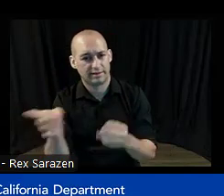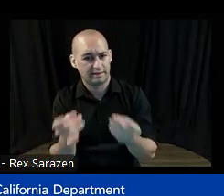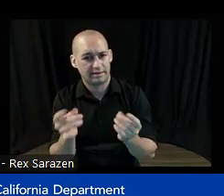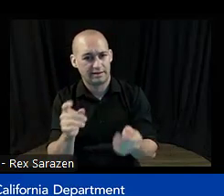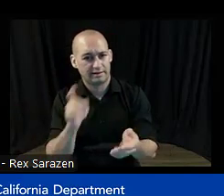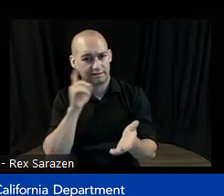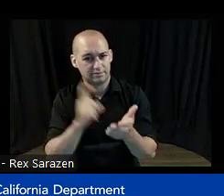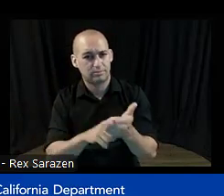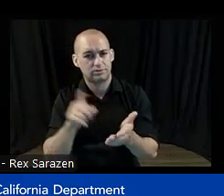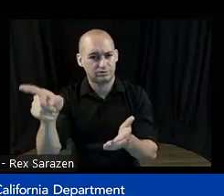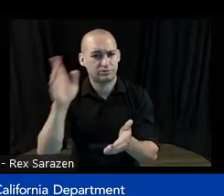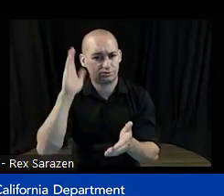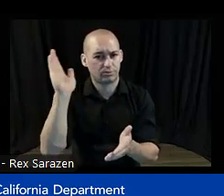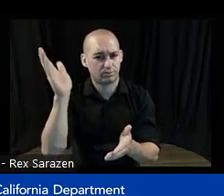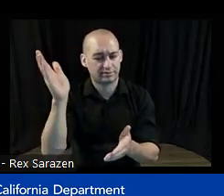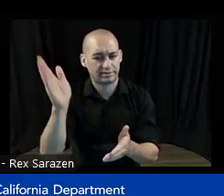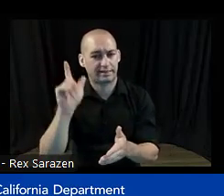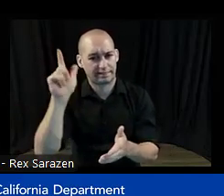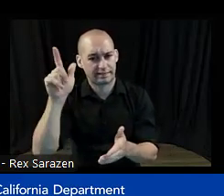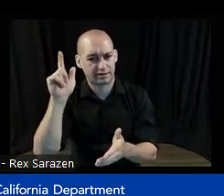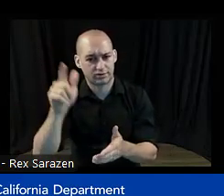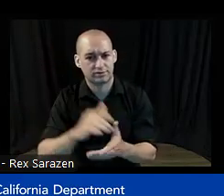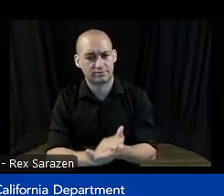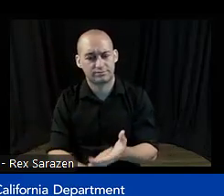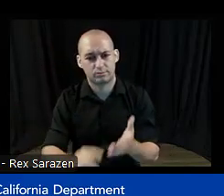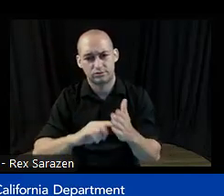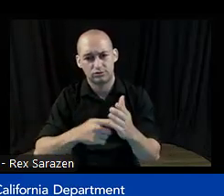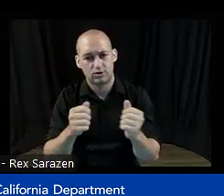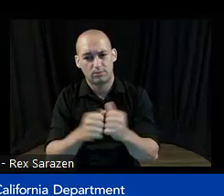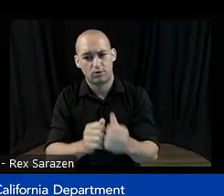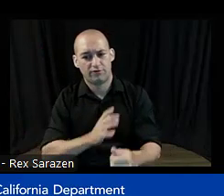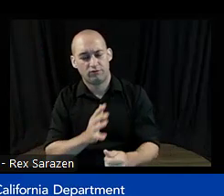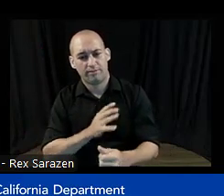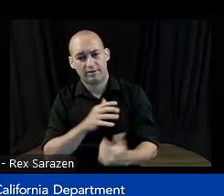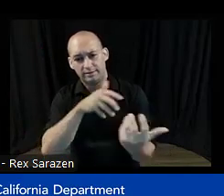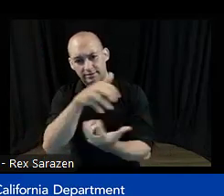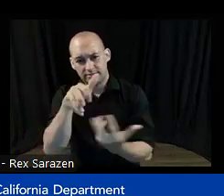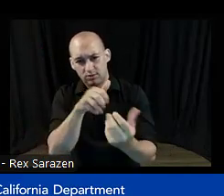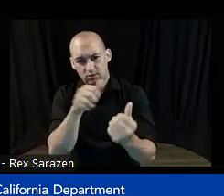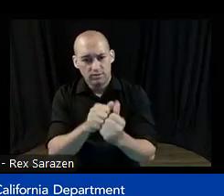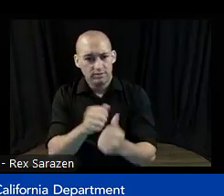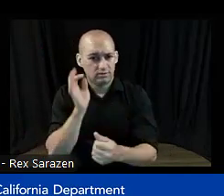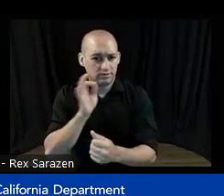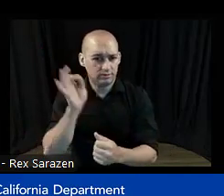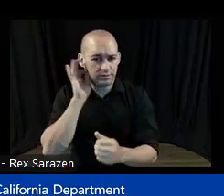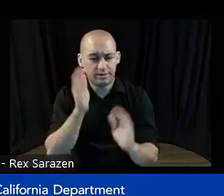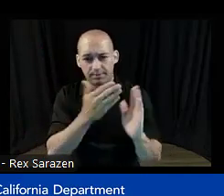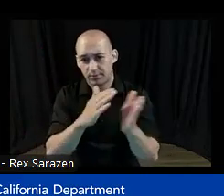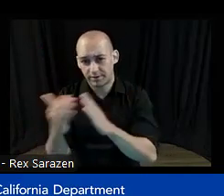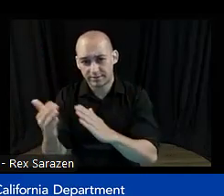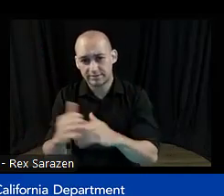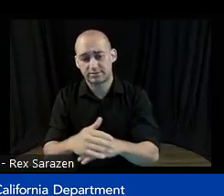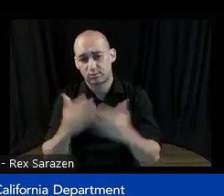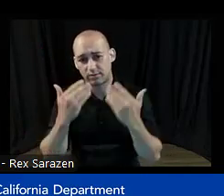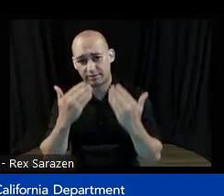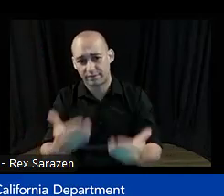later in the agenda. We're initiating more formal engagement with tribal communities. And I want to thank you